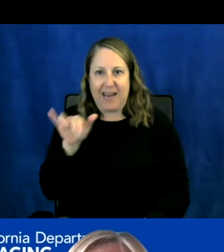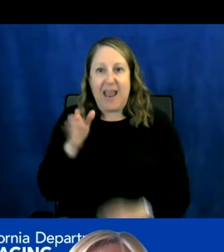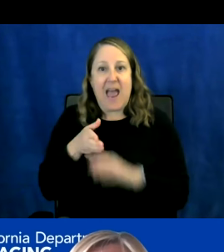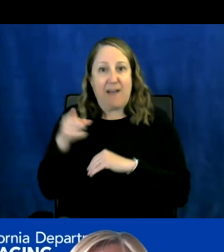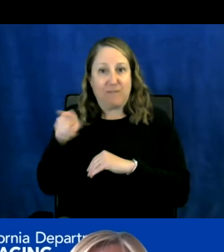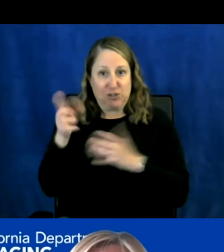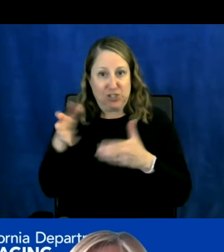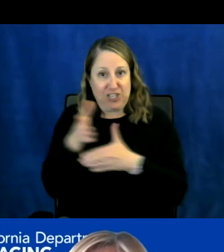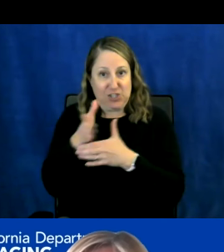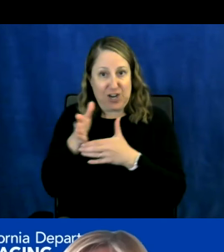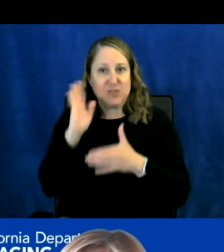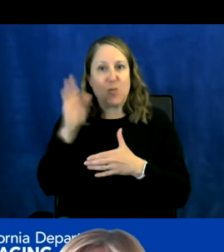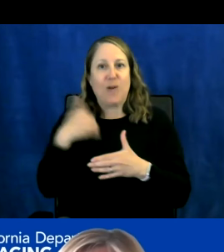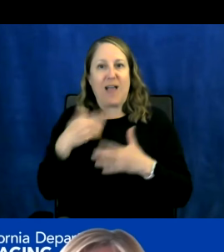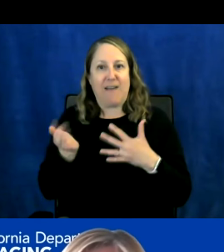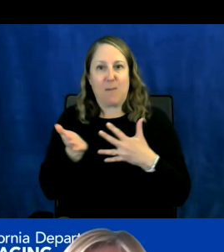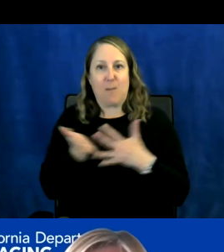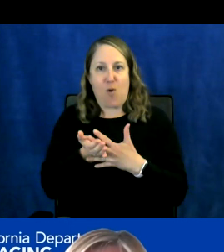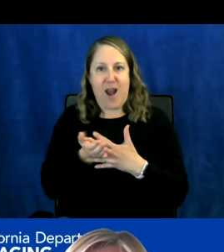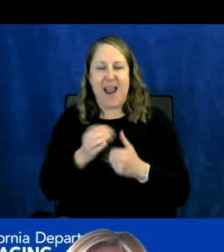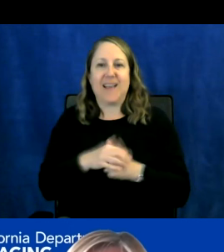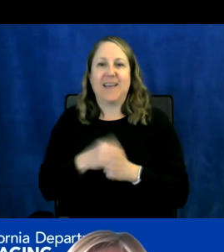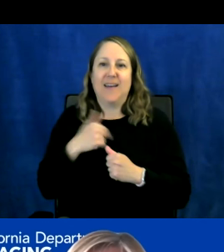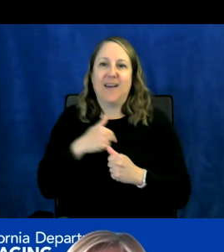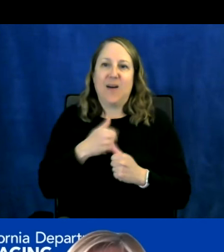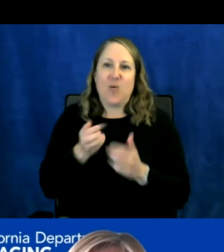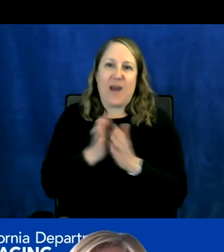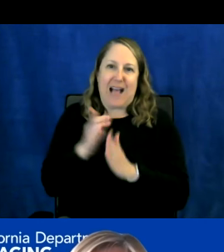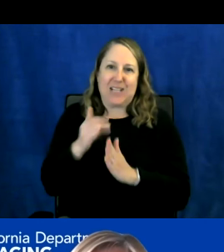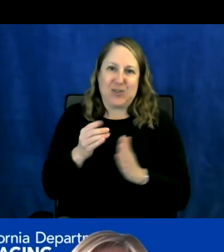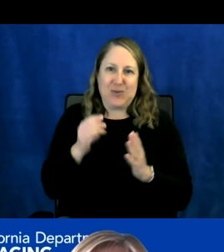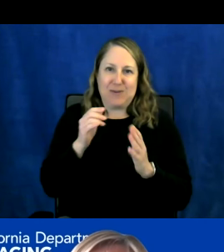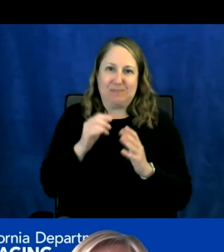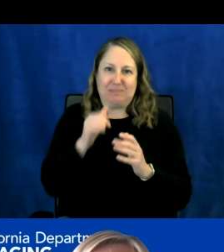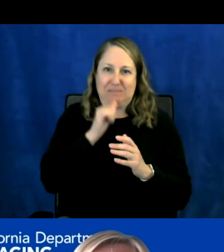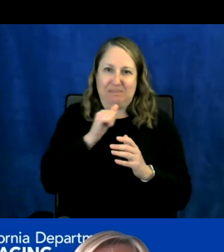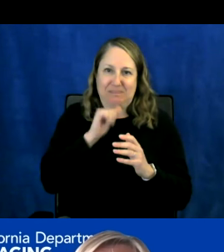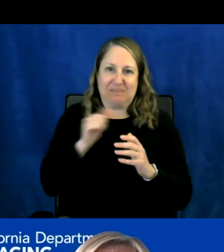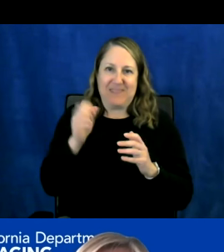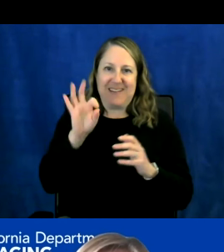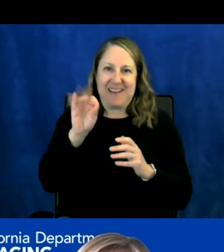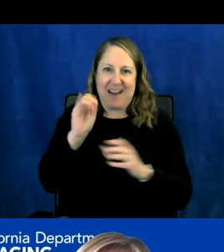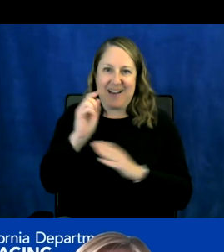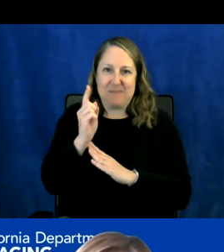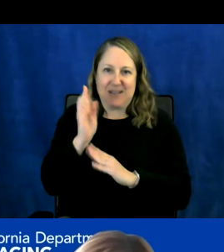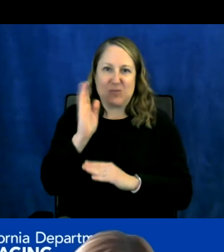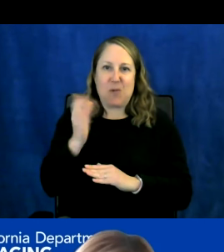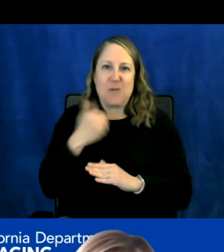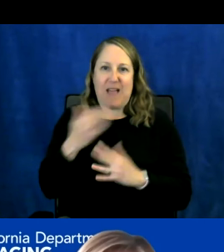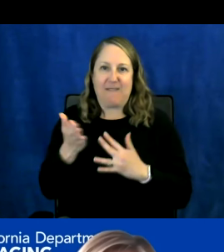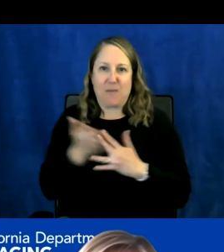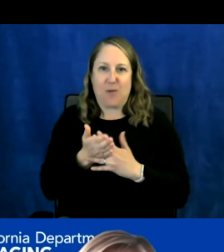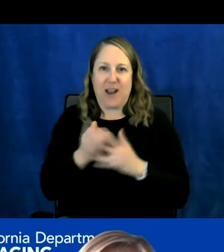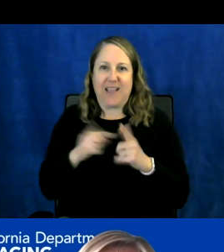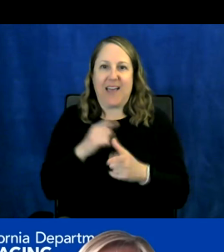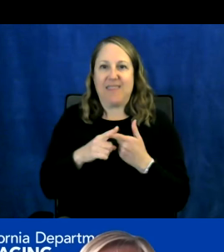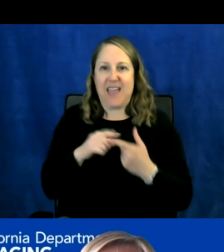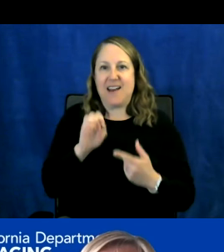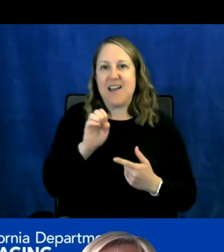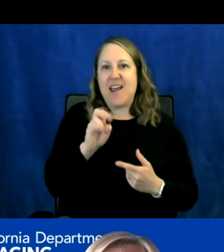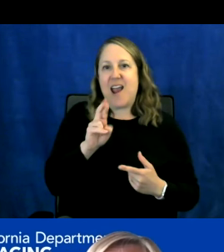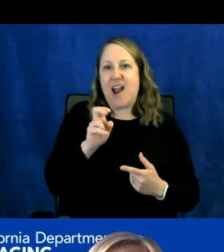take our break. We've been asking you to stay with us for 90 minutes now, and so we will take our break. And then Aaron and Shella will